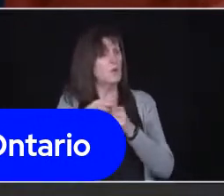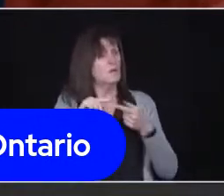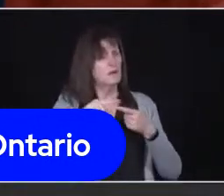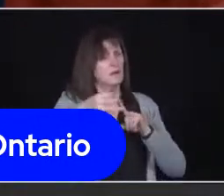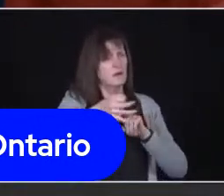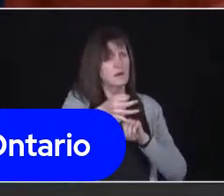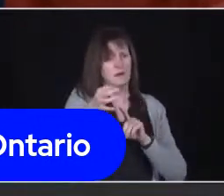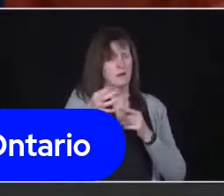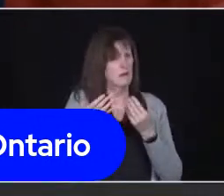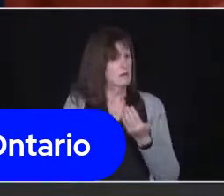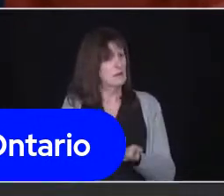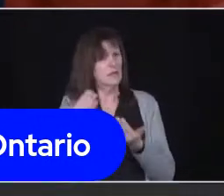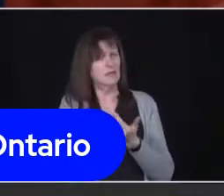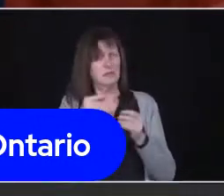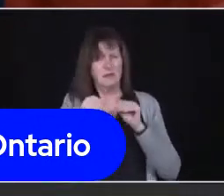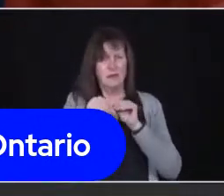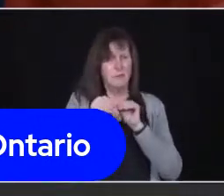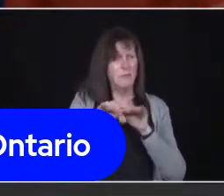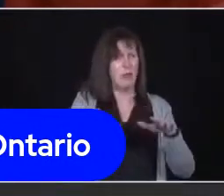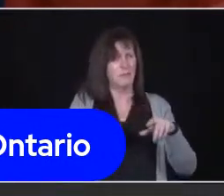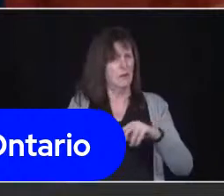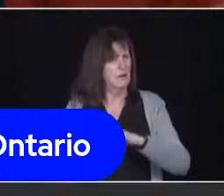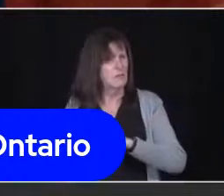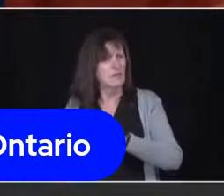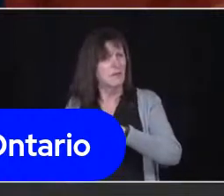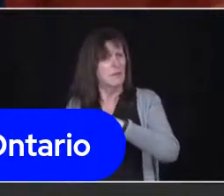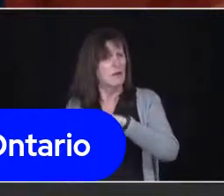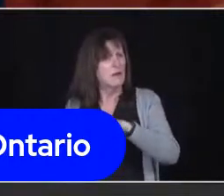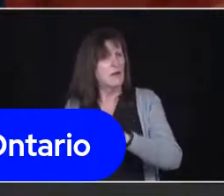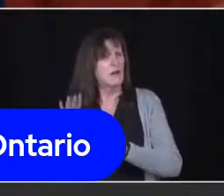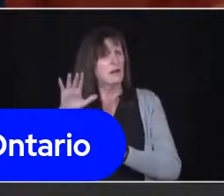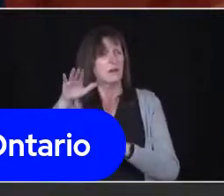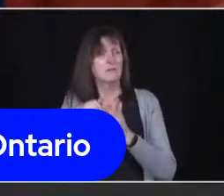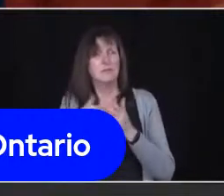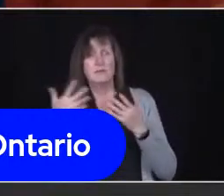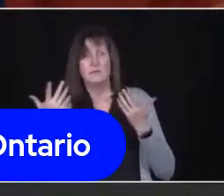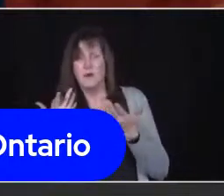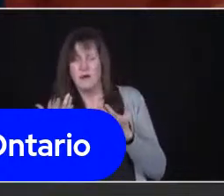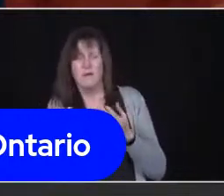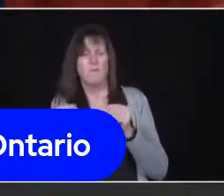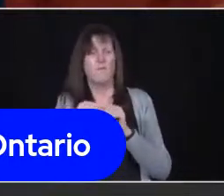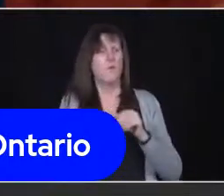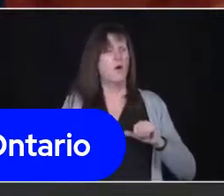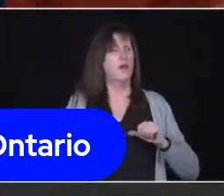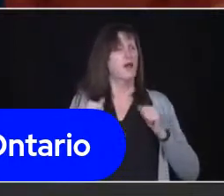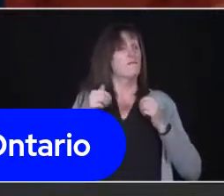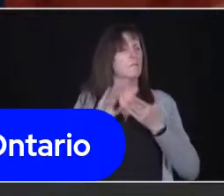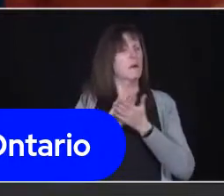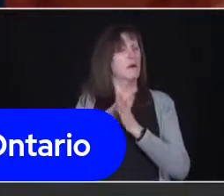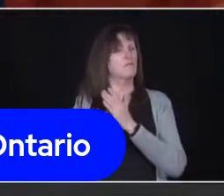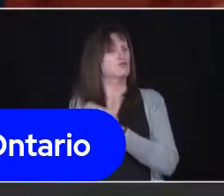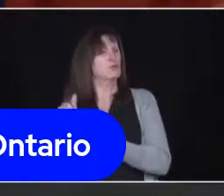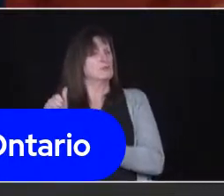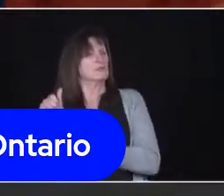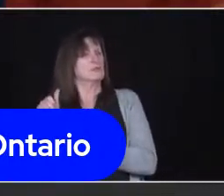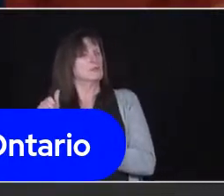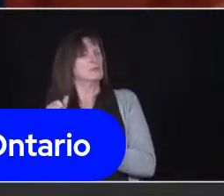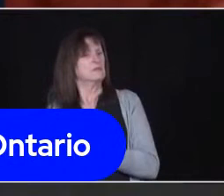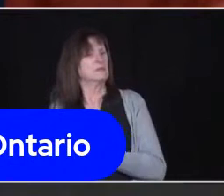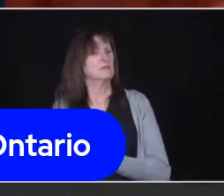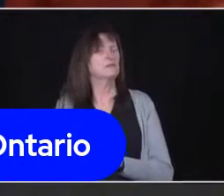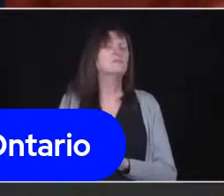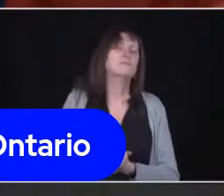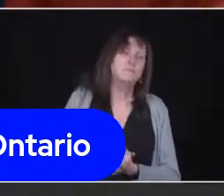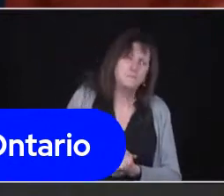continue to rise, putting even more lives at risk. And while we continue to use every resource at our disposal